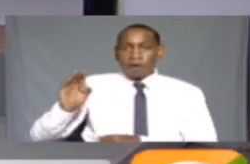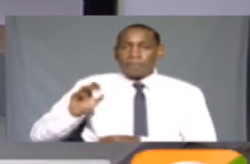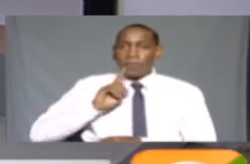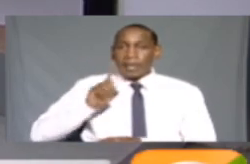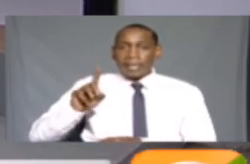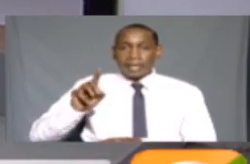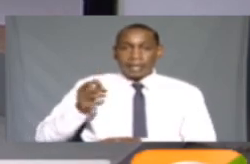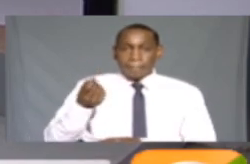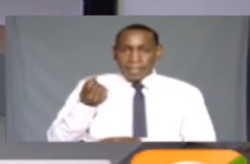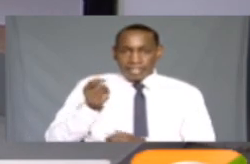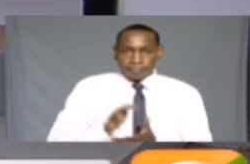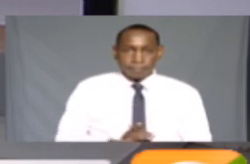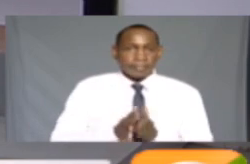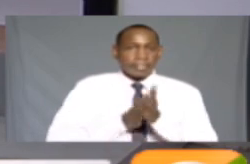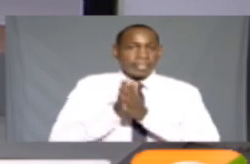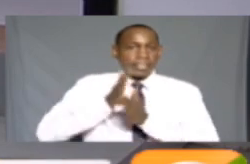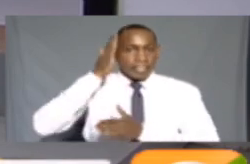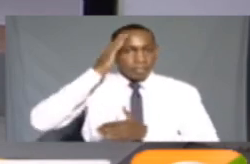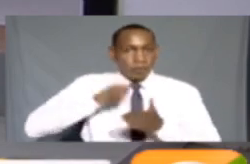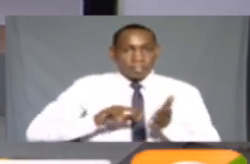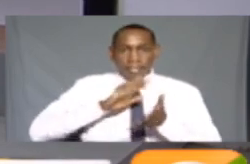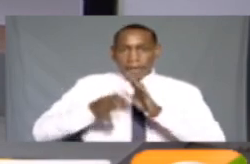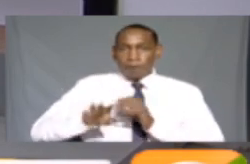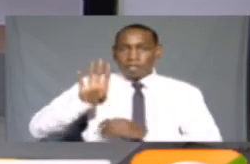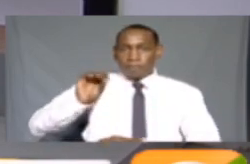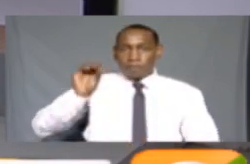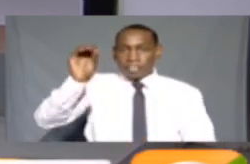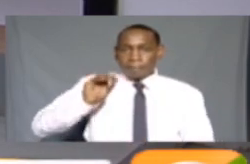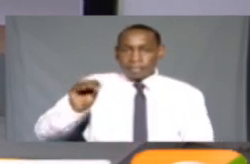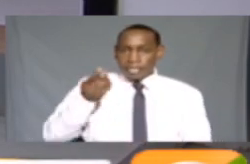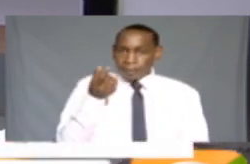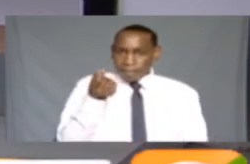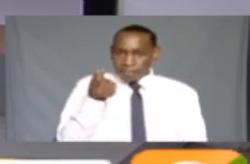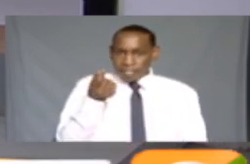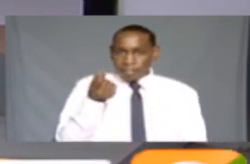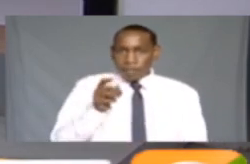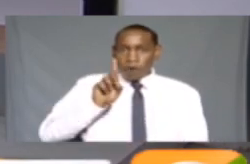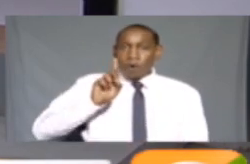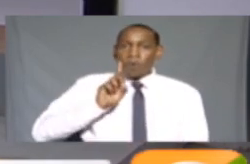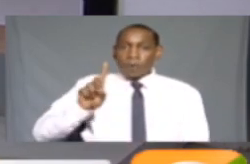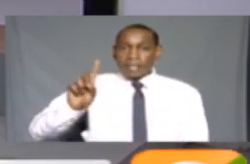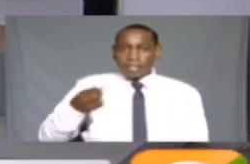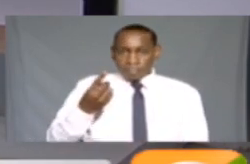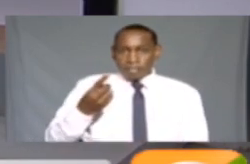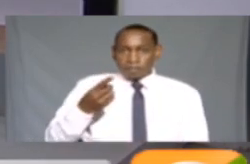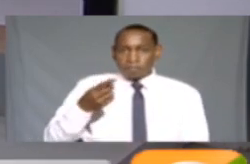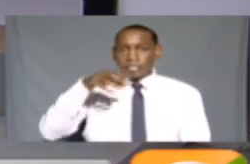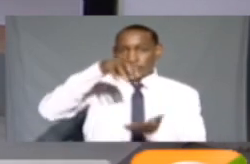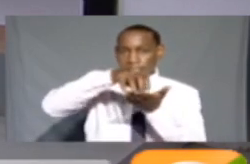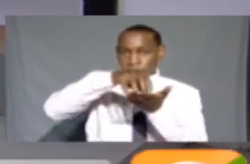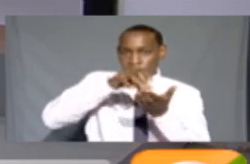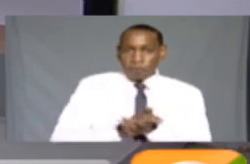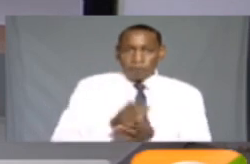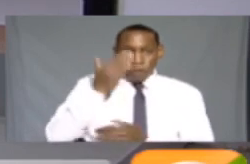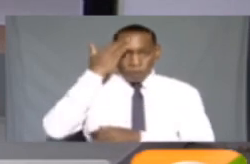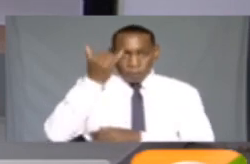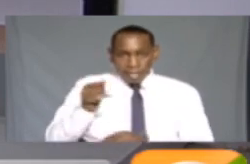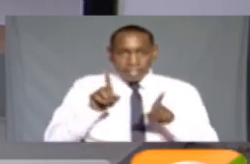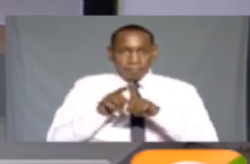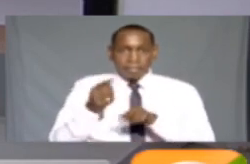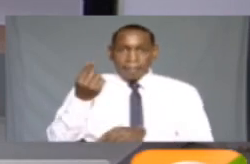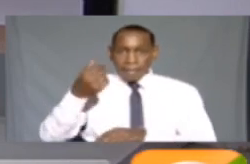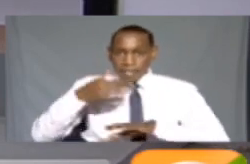shillings note. Now, it's interesting to note here that about 40% of our currency is in the 1,000 shillings note. This is why